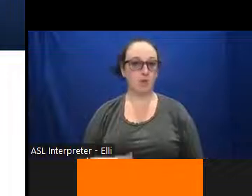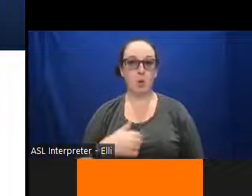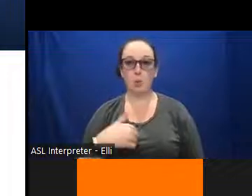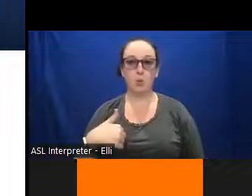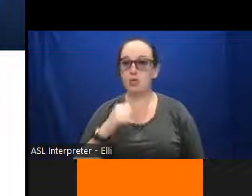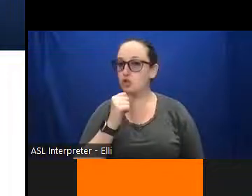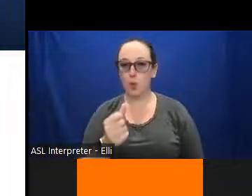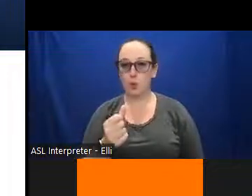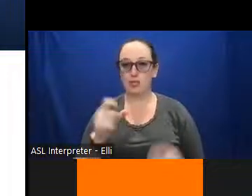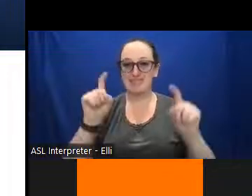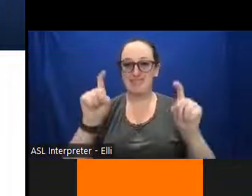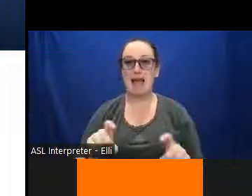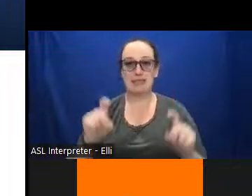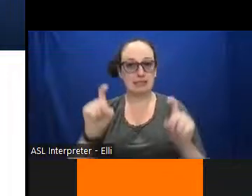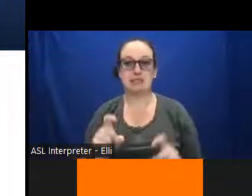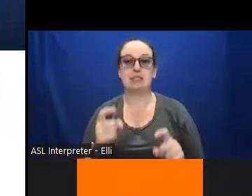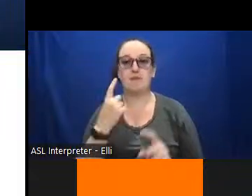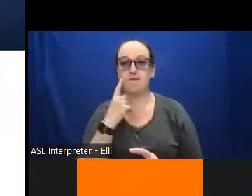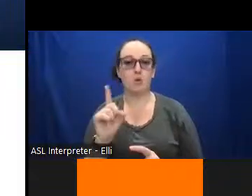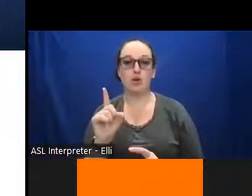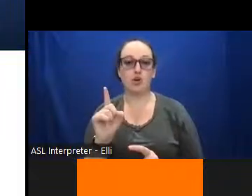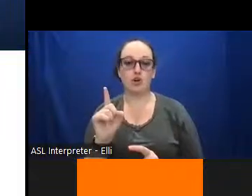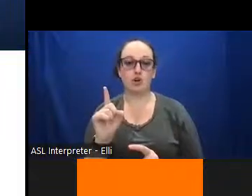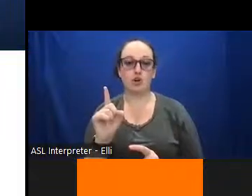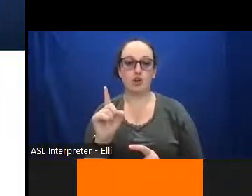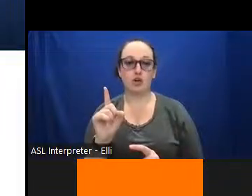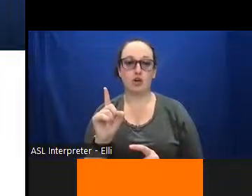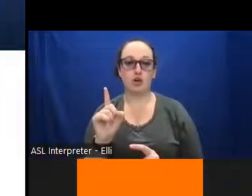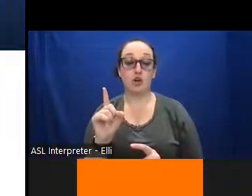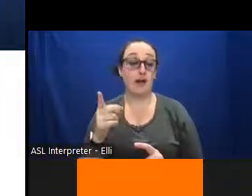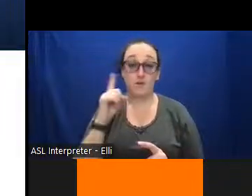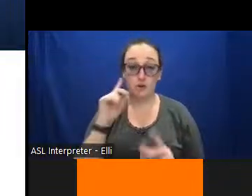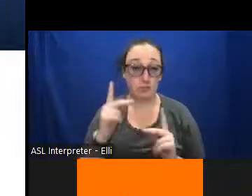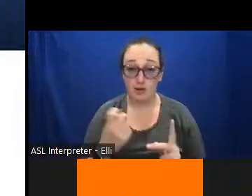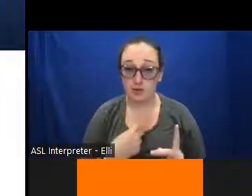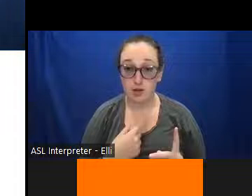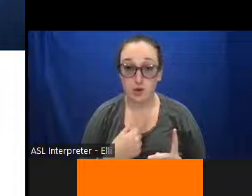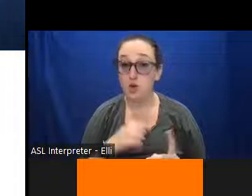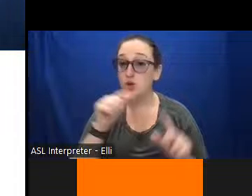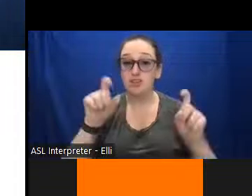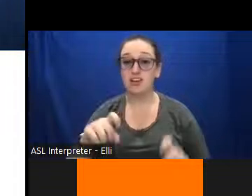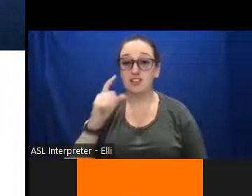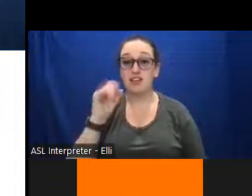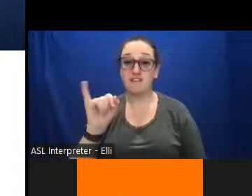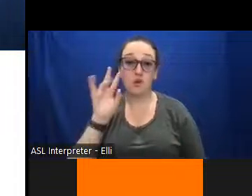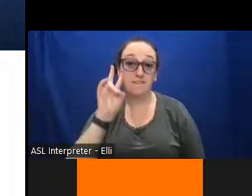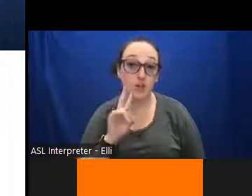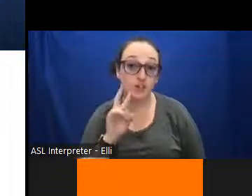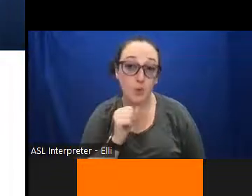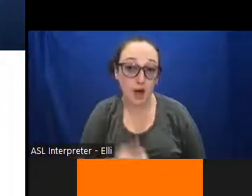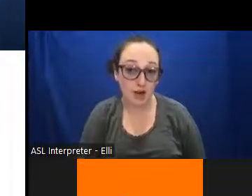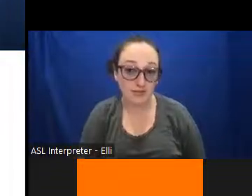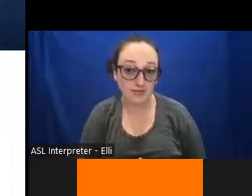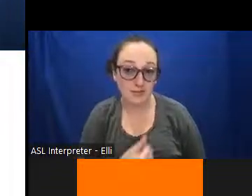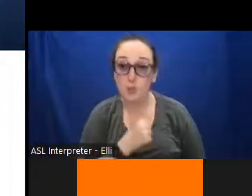don't test for, I have heard it all. We don't test for virginity. We don't test for